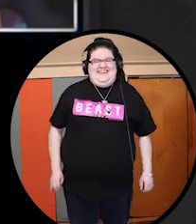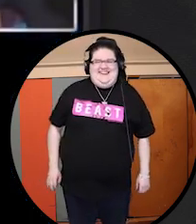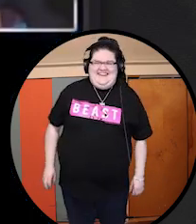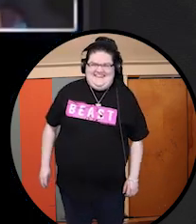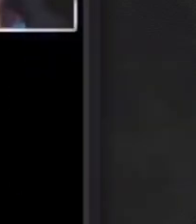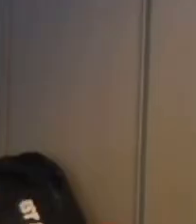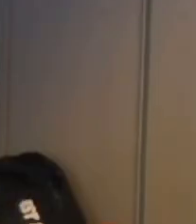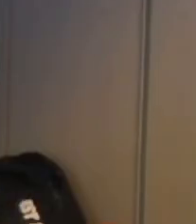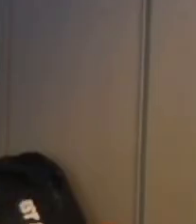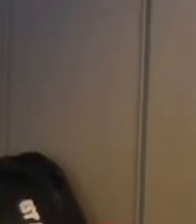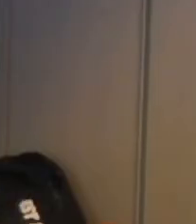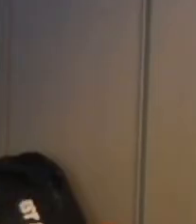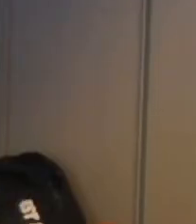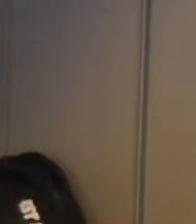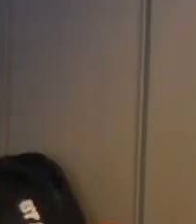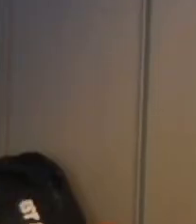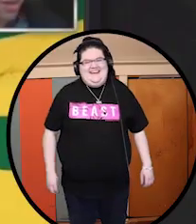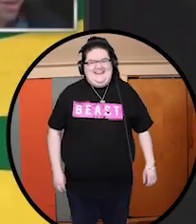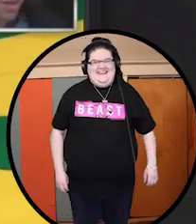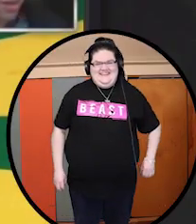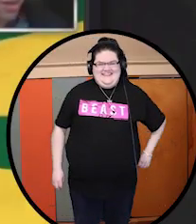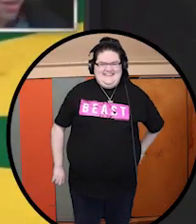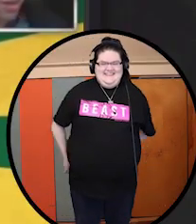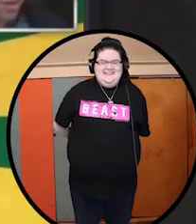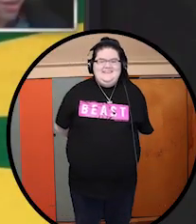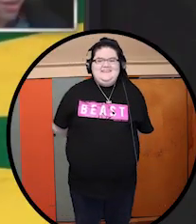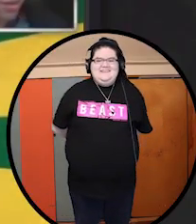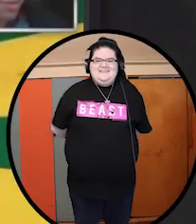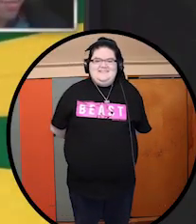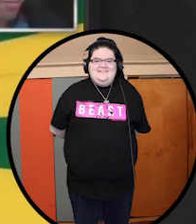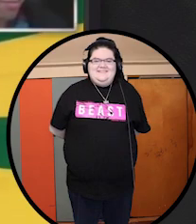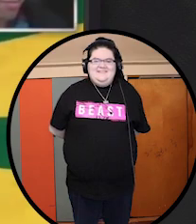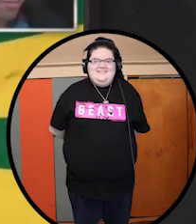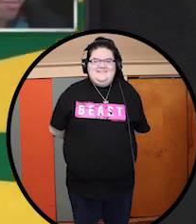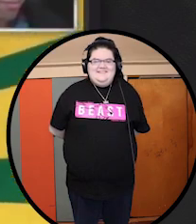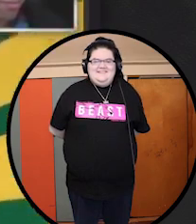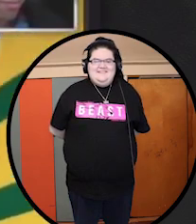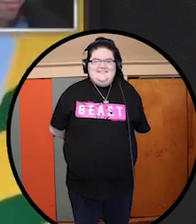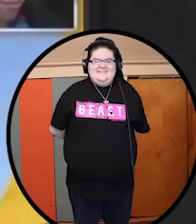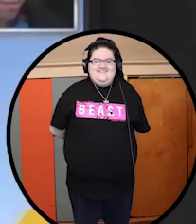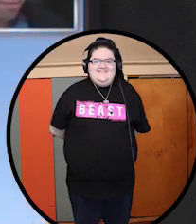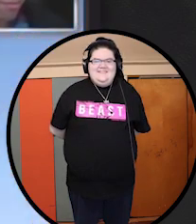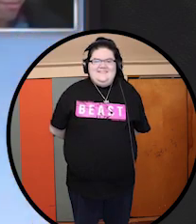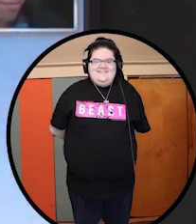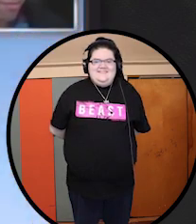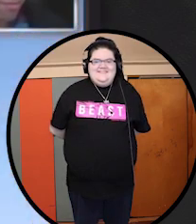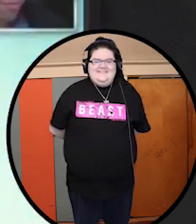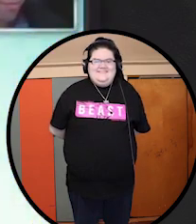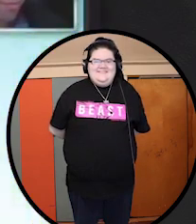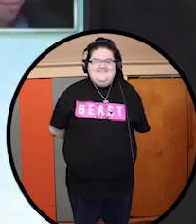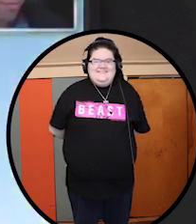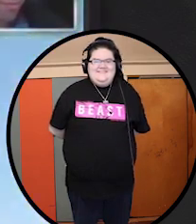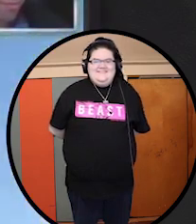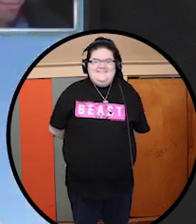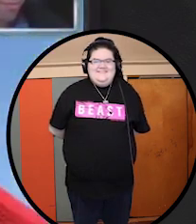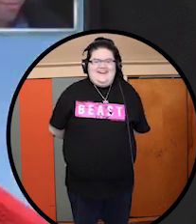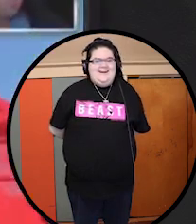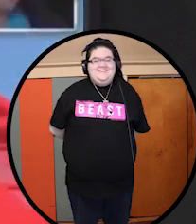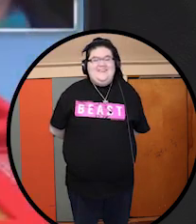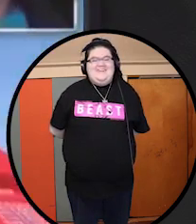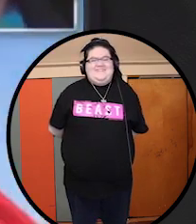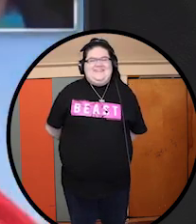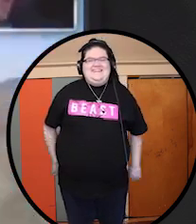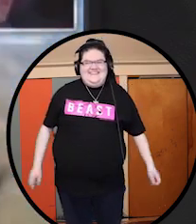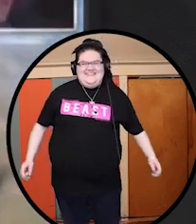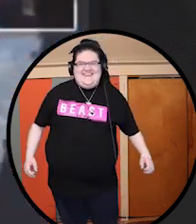Yeah. Oh, you know it's Pete. When that happens, it's Pete. Why am I on 2 of my wheels? Your little mum got just singing scared a diss track? And you bought her. What am I doing? I left